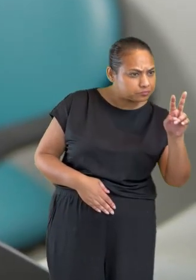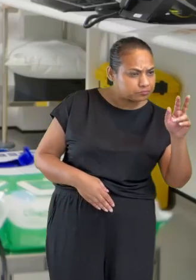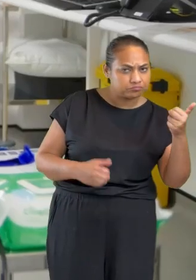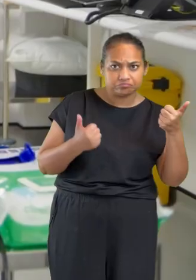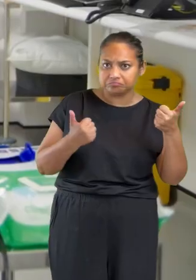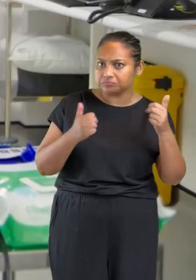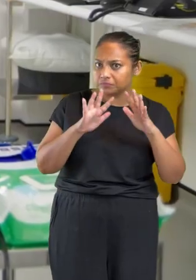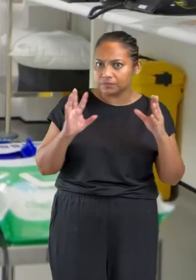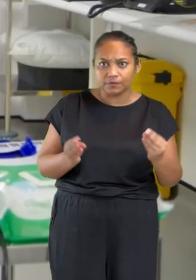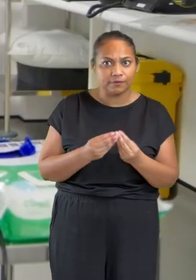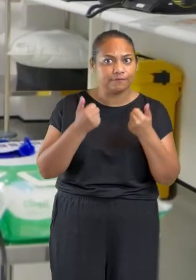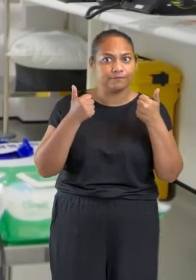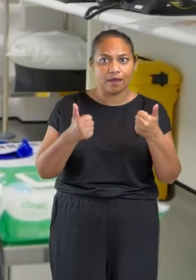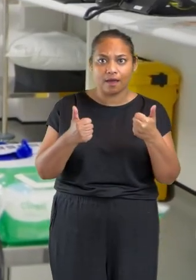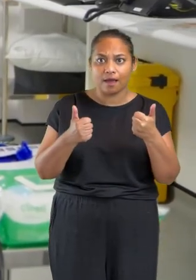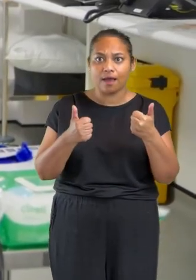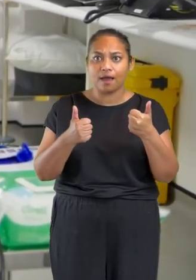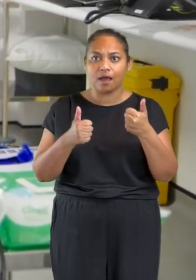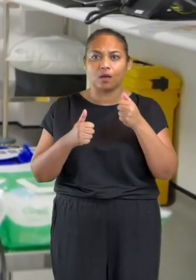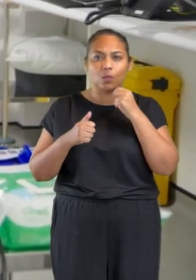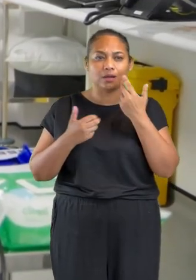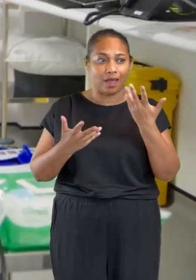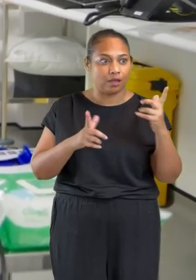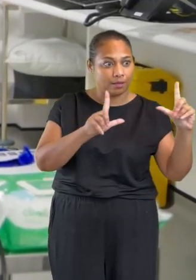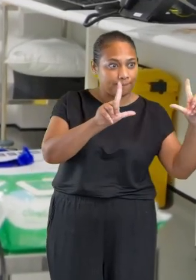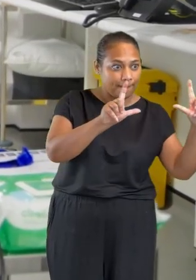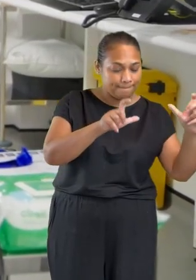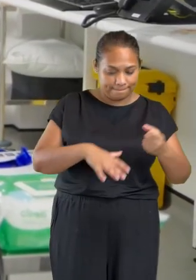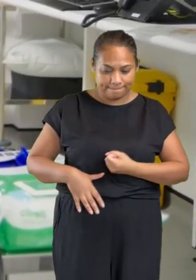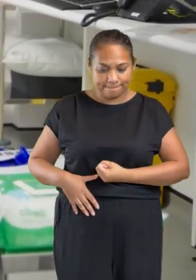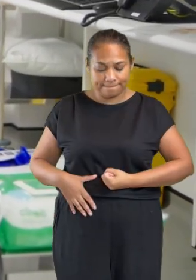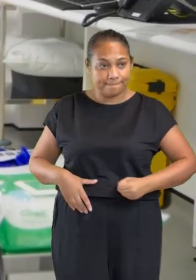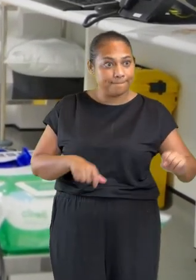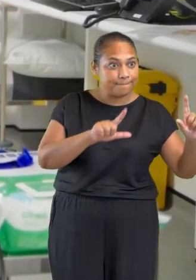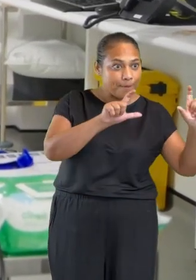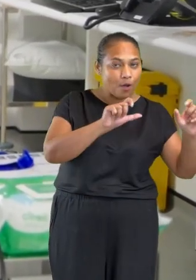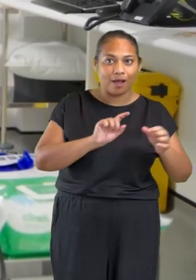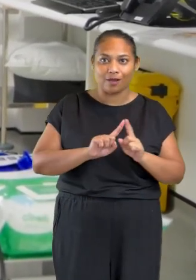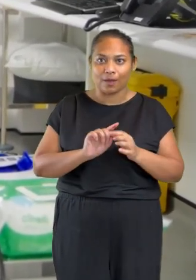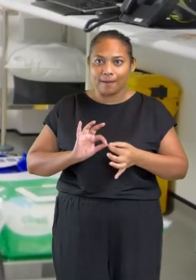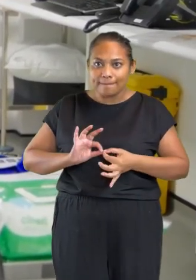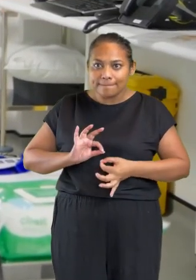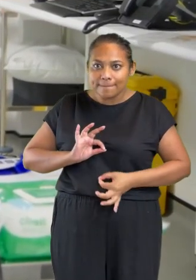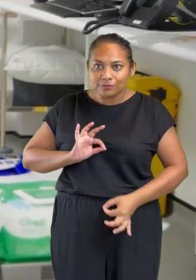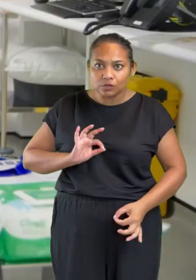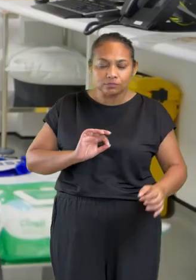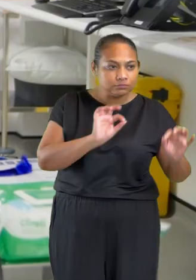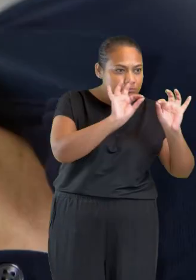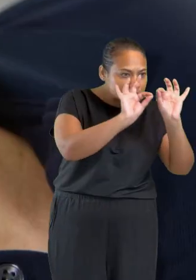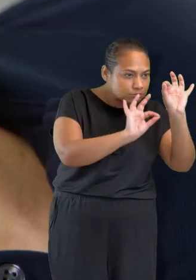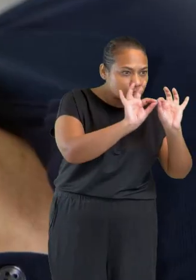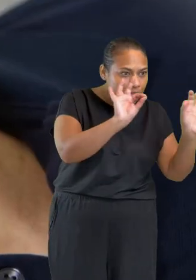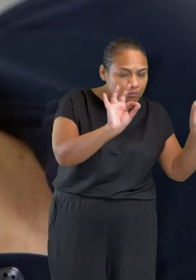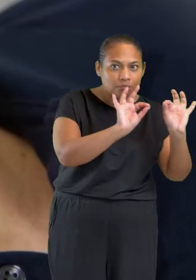everything looks absolutely fine. I will take an image of that and measure it for